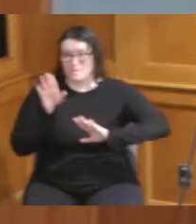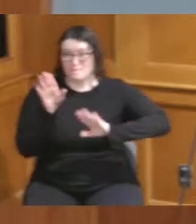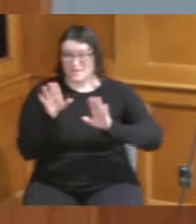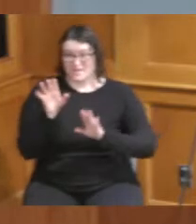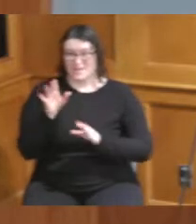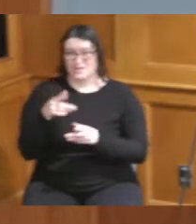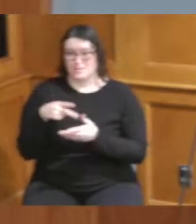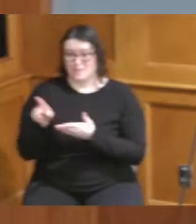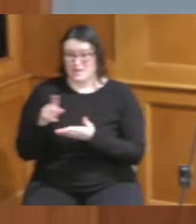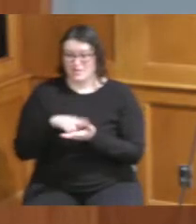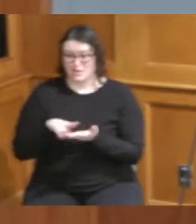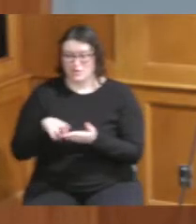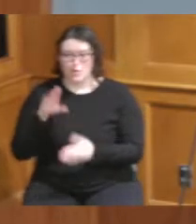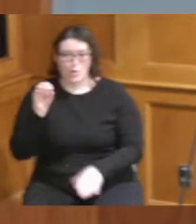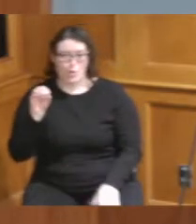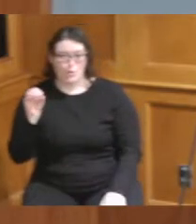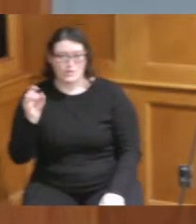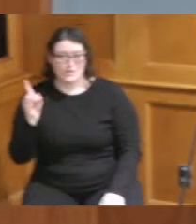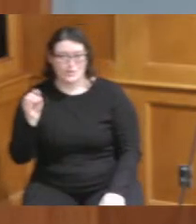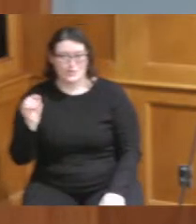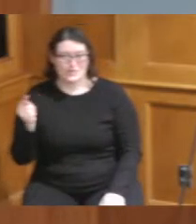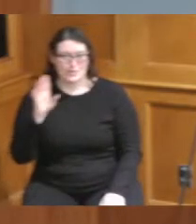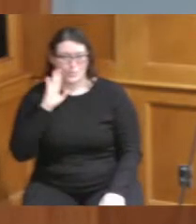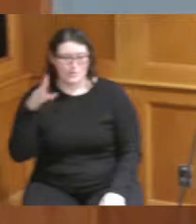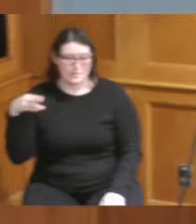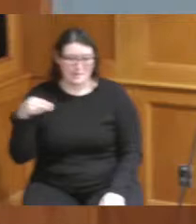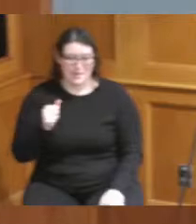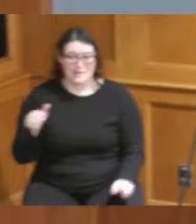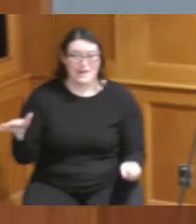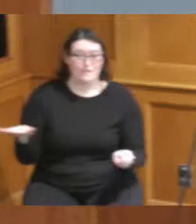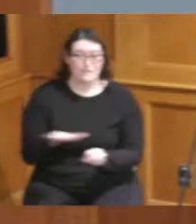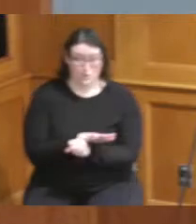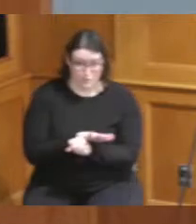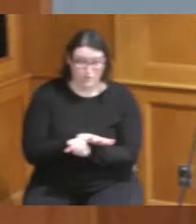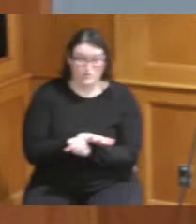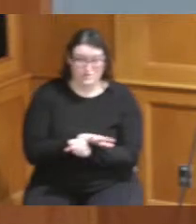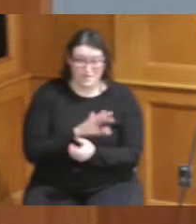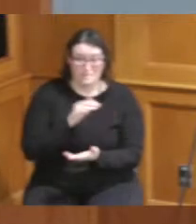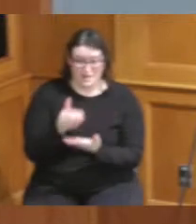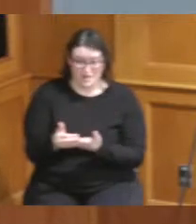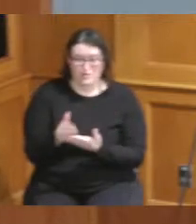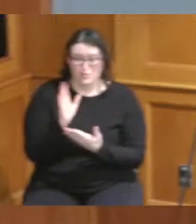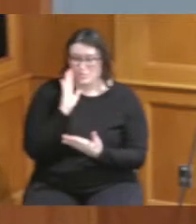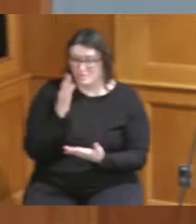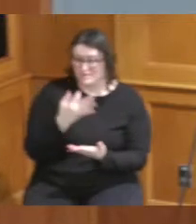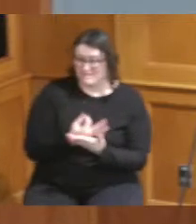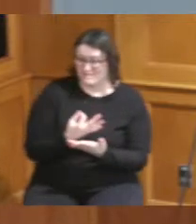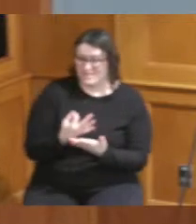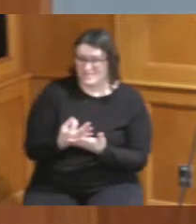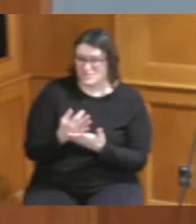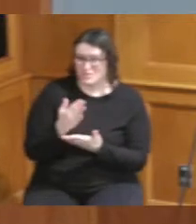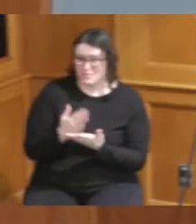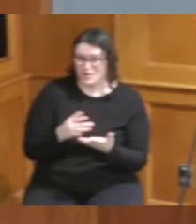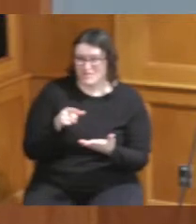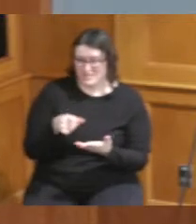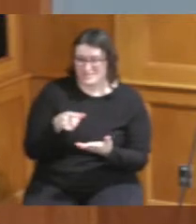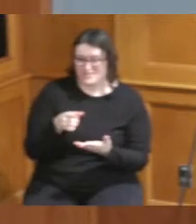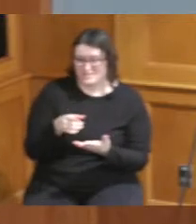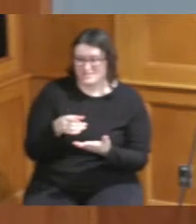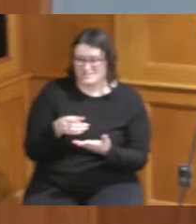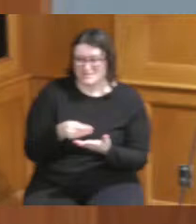is reimbursing that in full. So there is a financial side of this budget